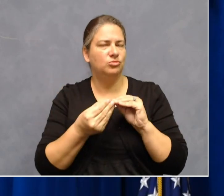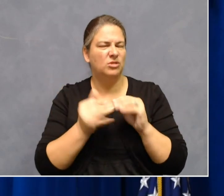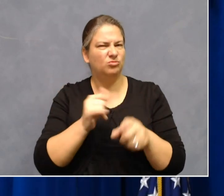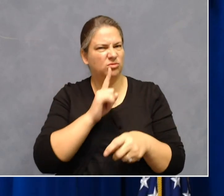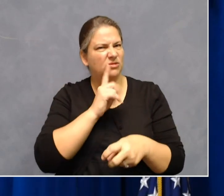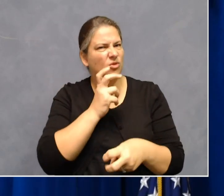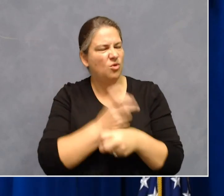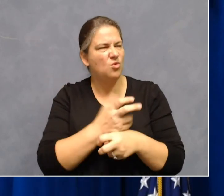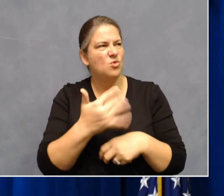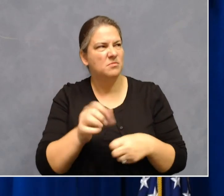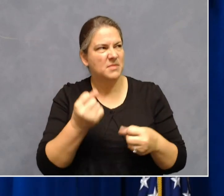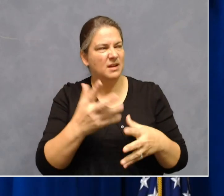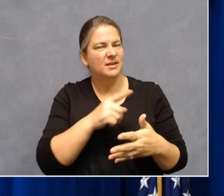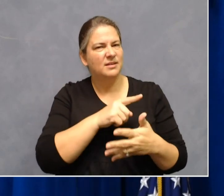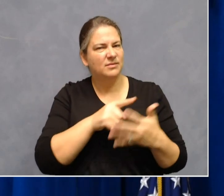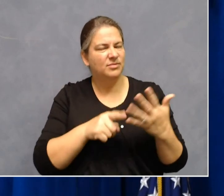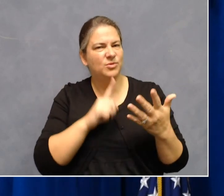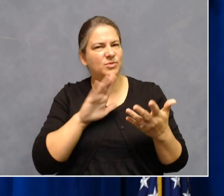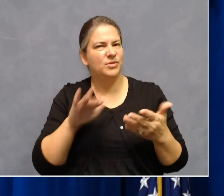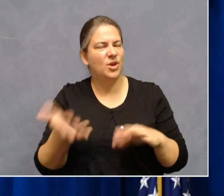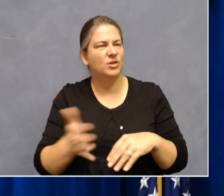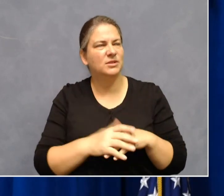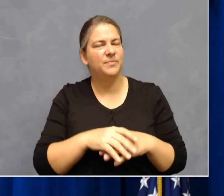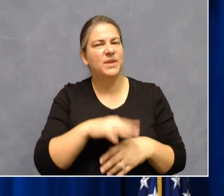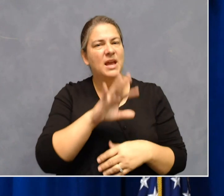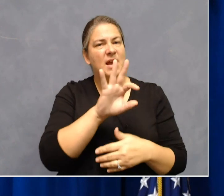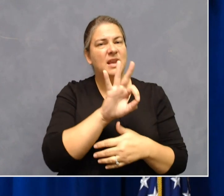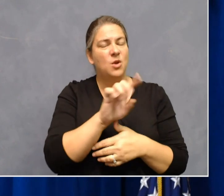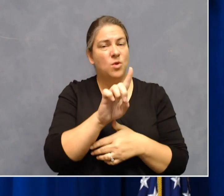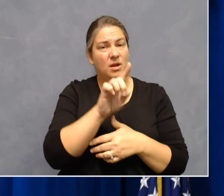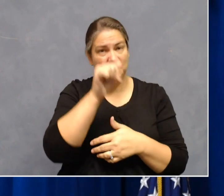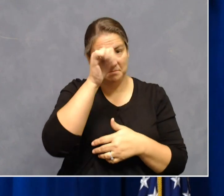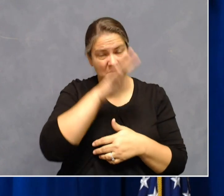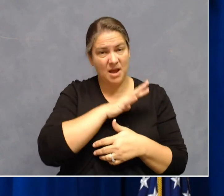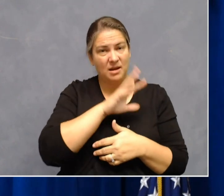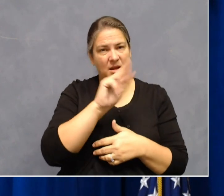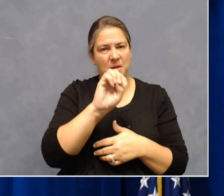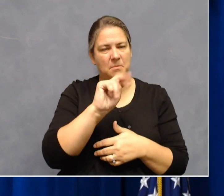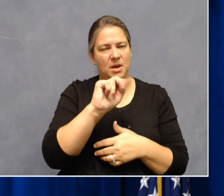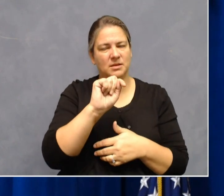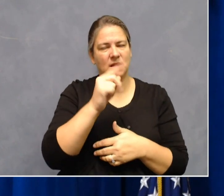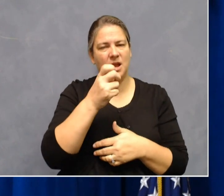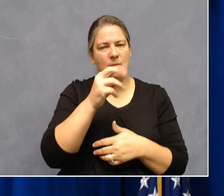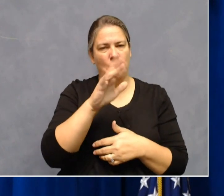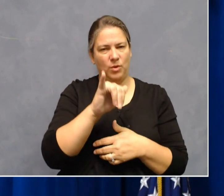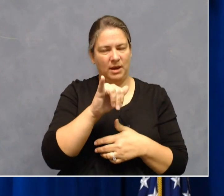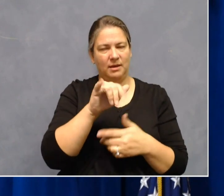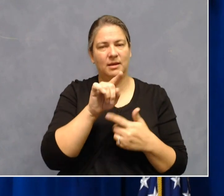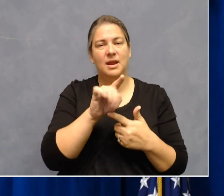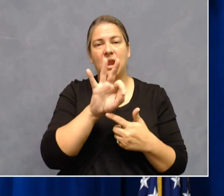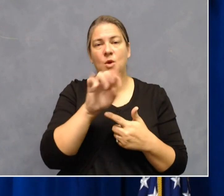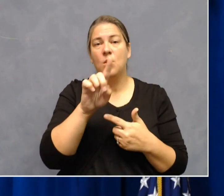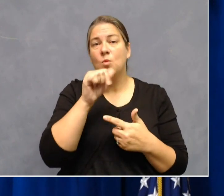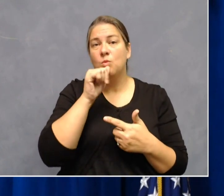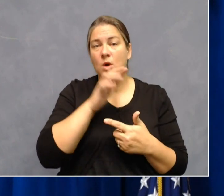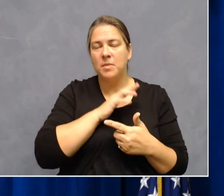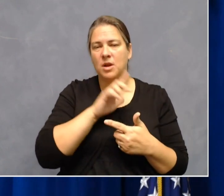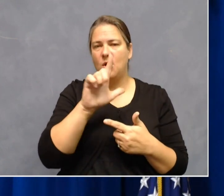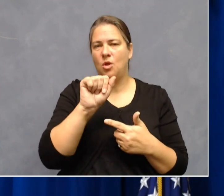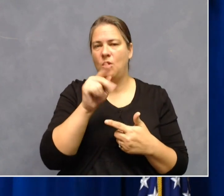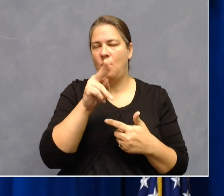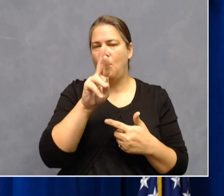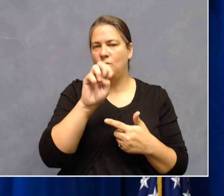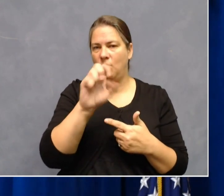loss. They include a 90-year-old man from Montgomery County. They include a 91-year-old woman from Laurel County,